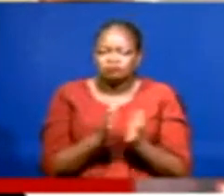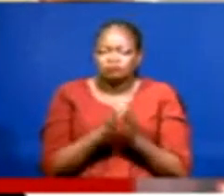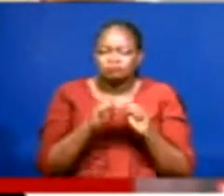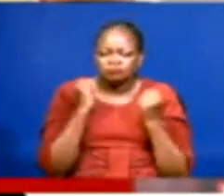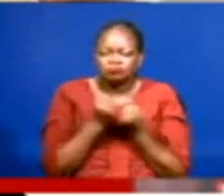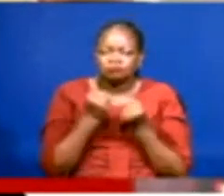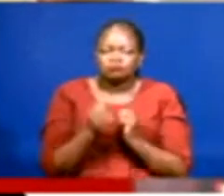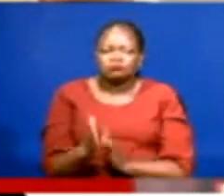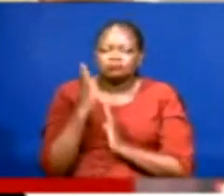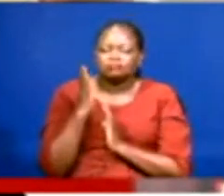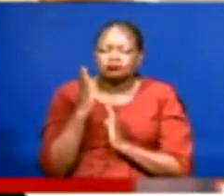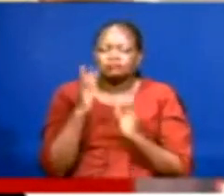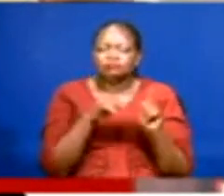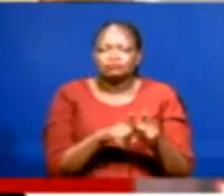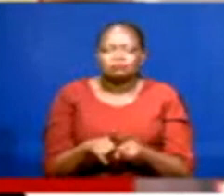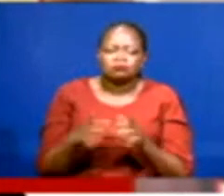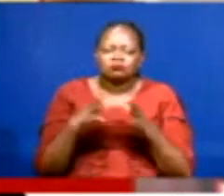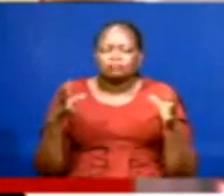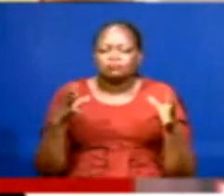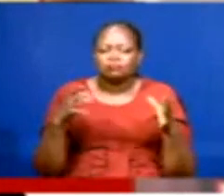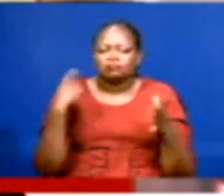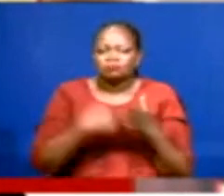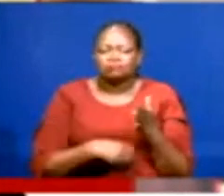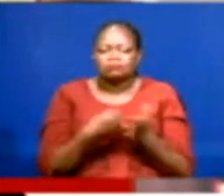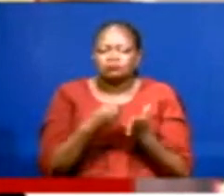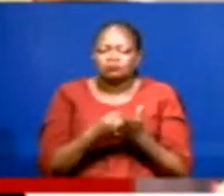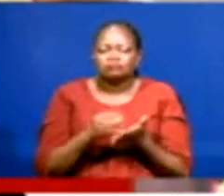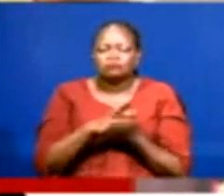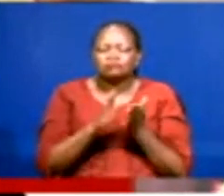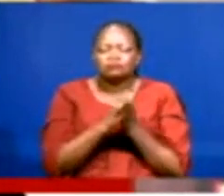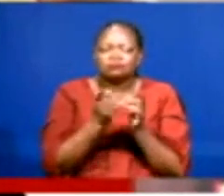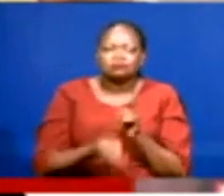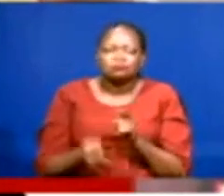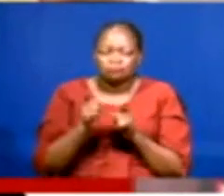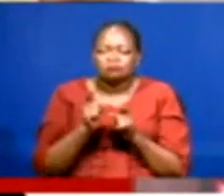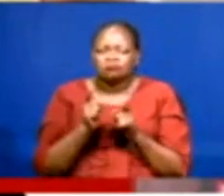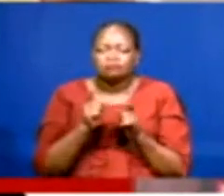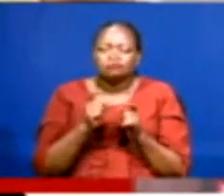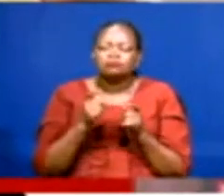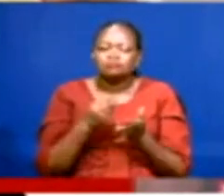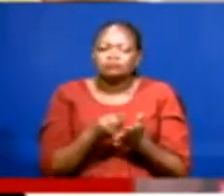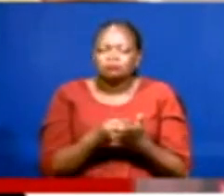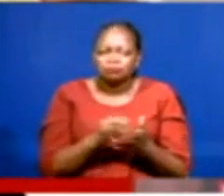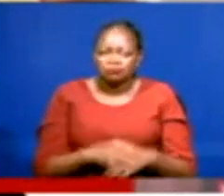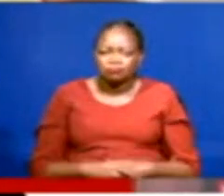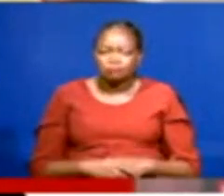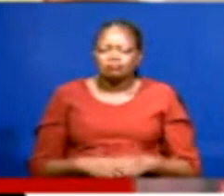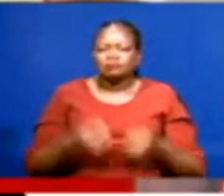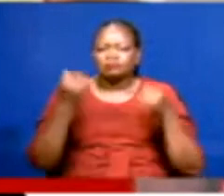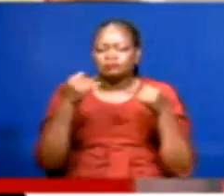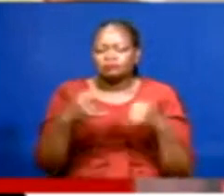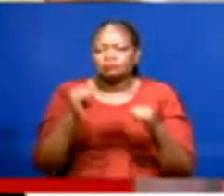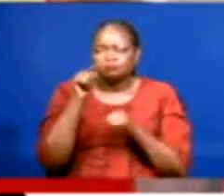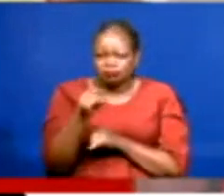security, while also expanding the tax revenue base and increase foreign exchange earnings. The implementation of